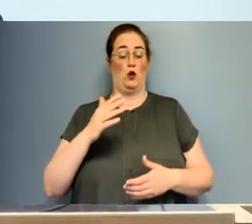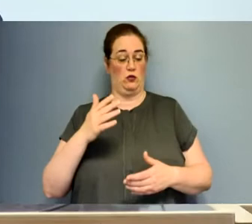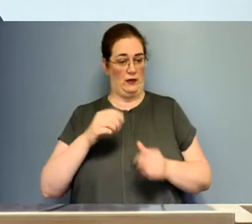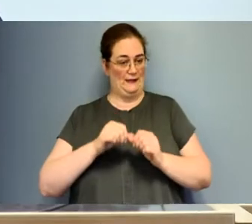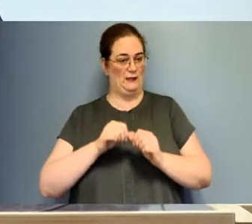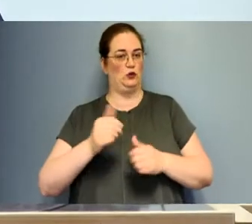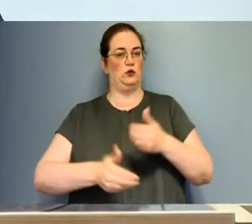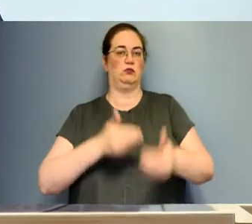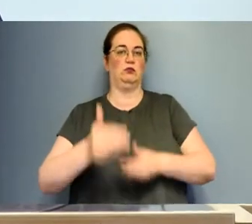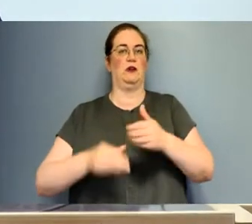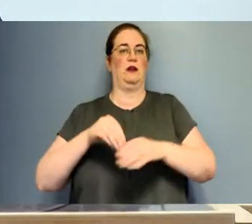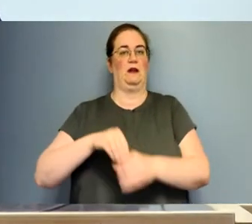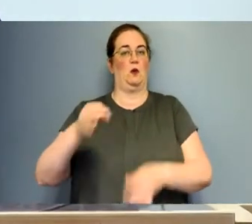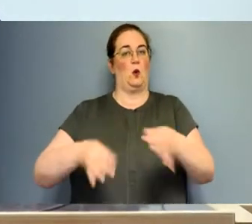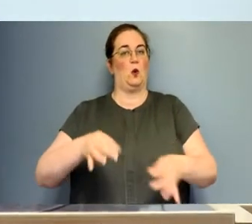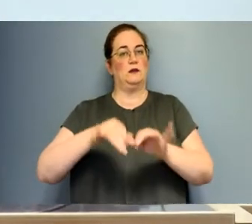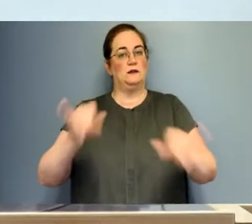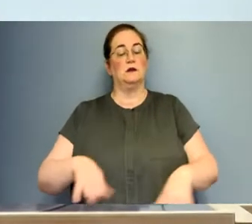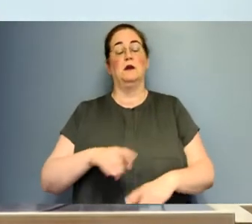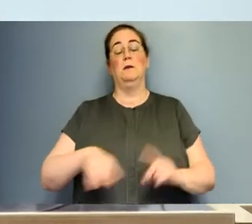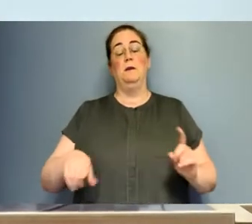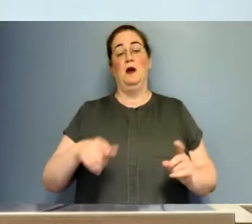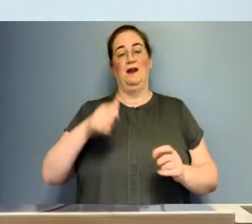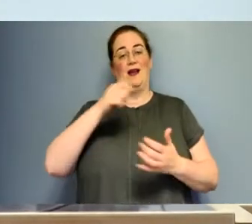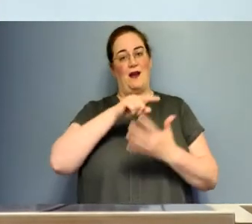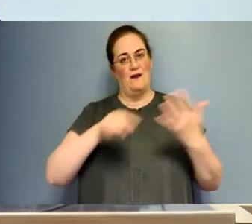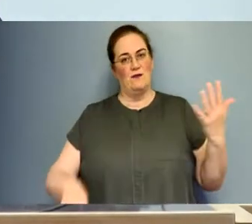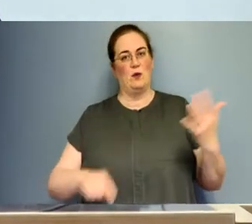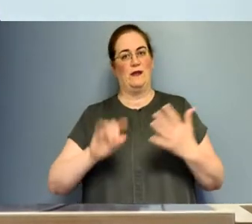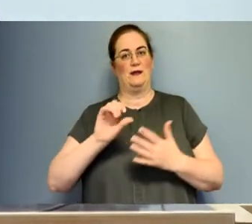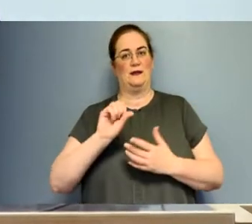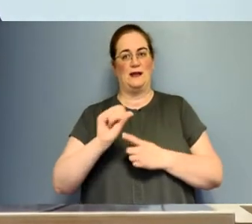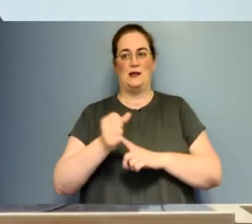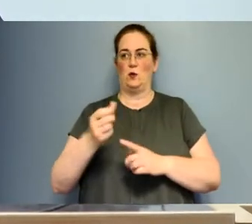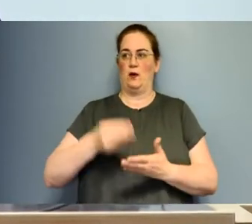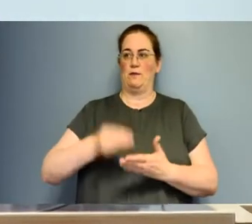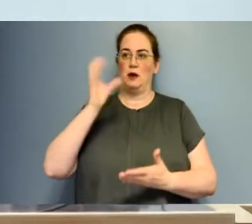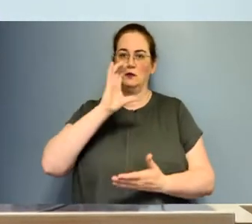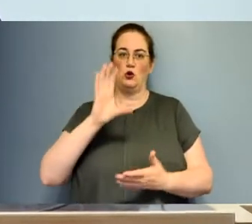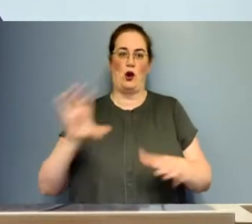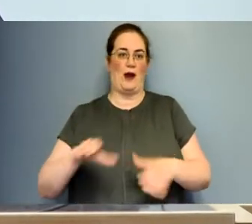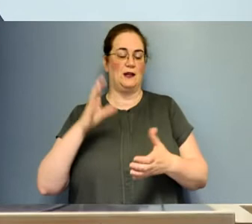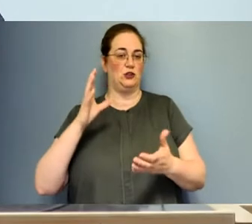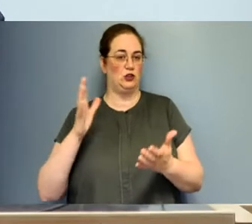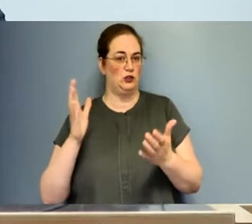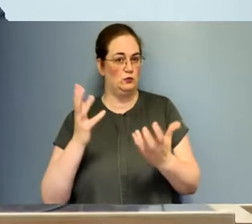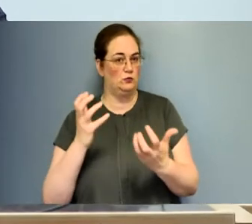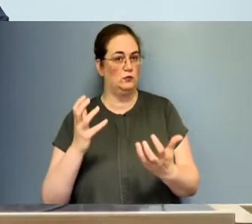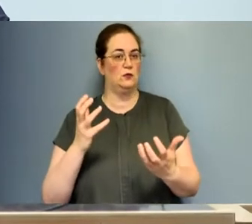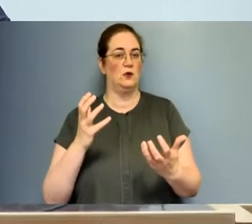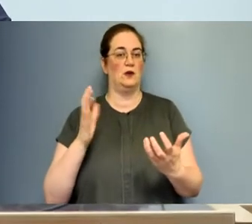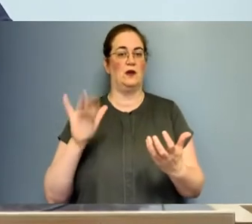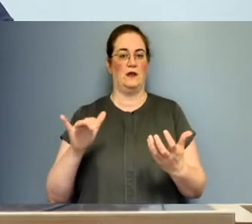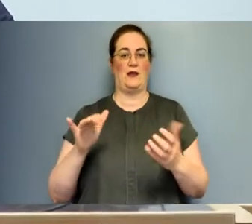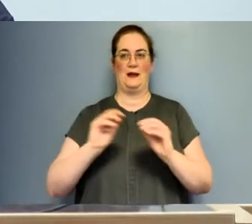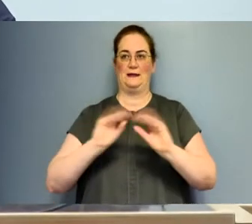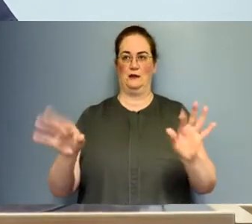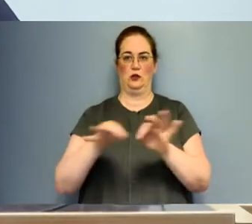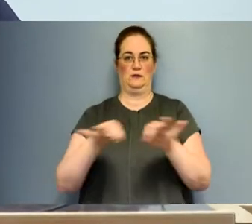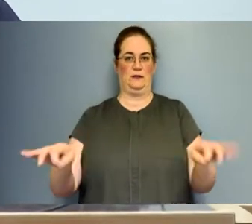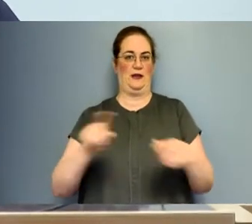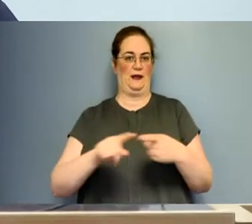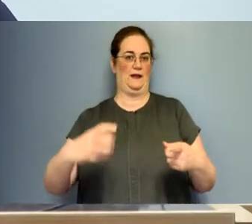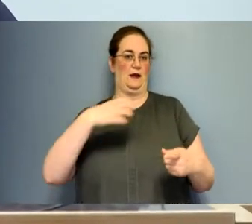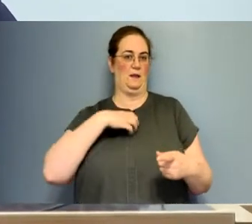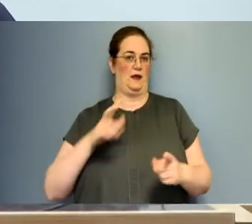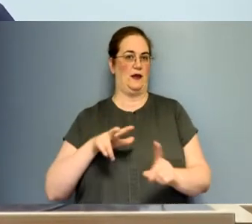courts. But in every one of these cases where money is sought or action is sought, that is spelled out in the complaint